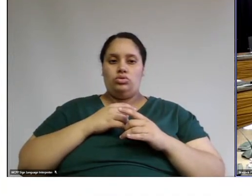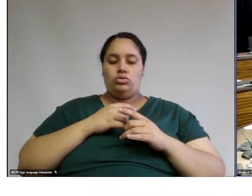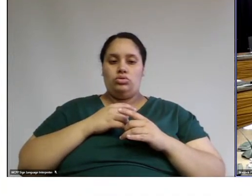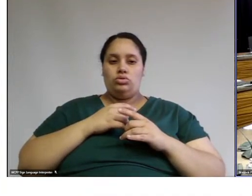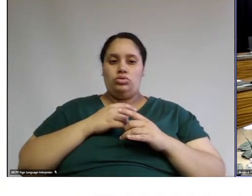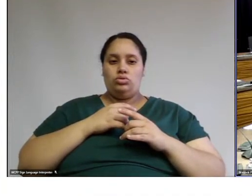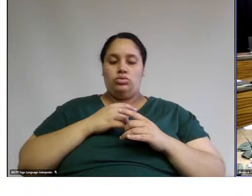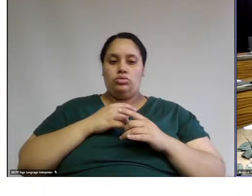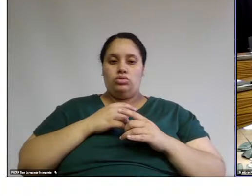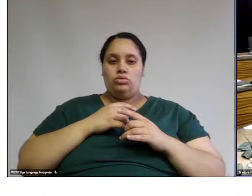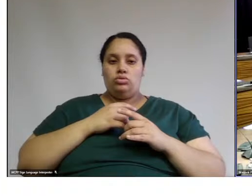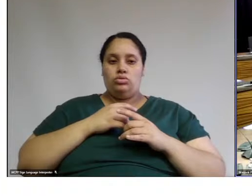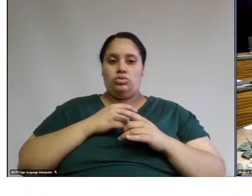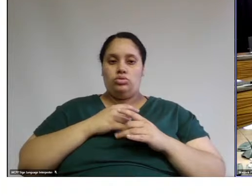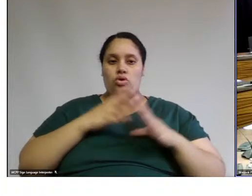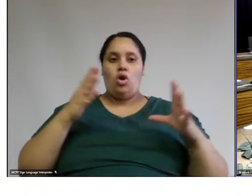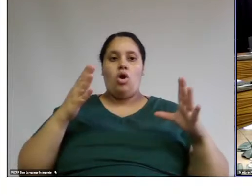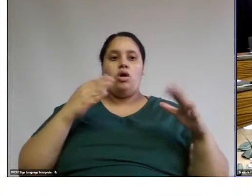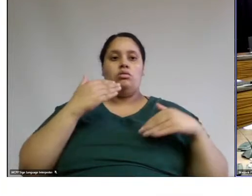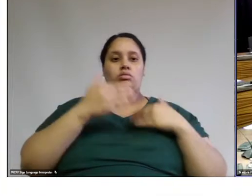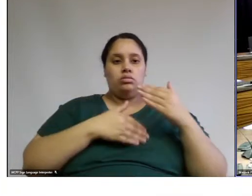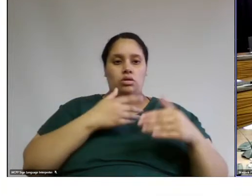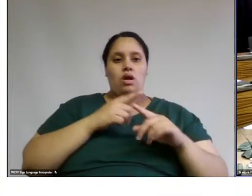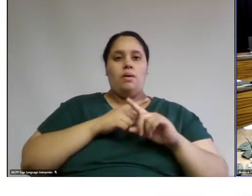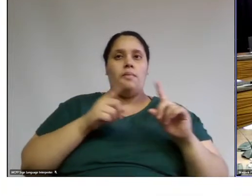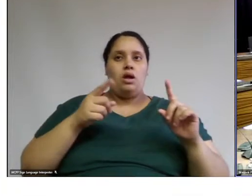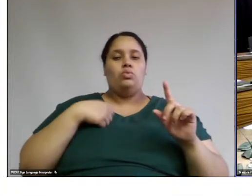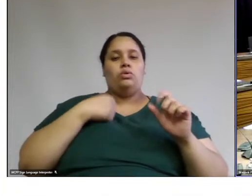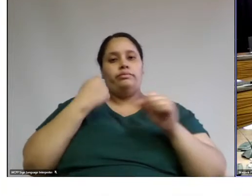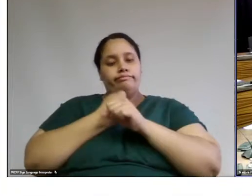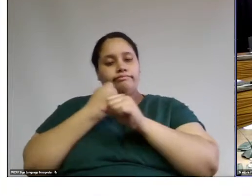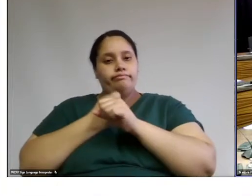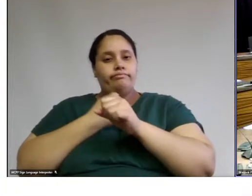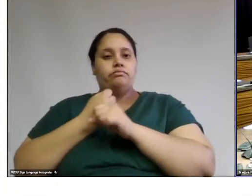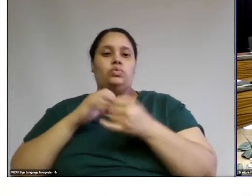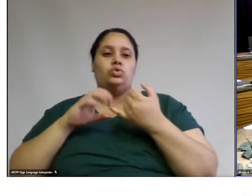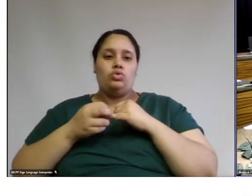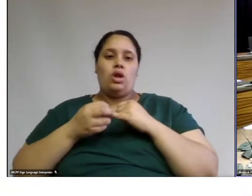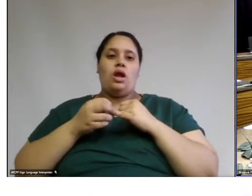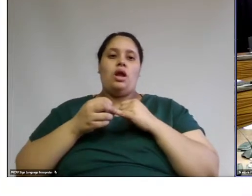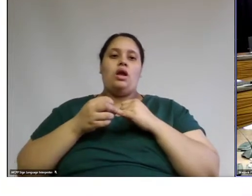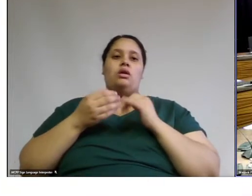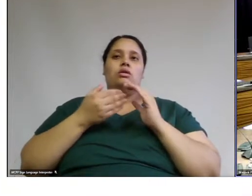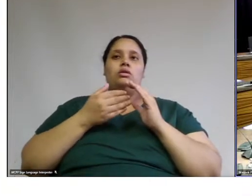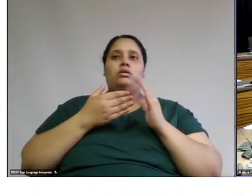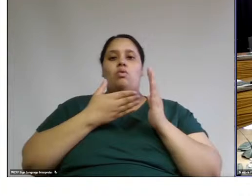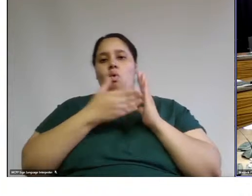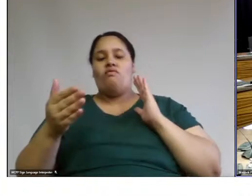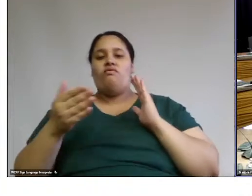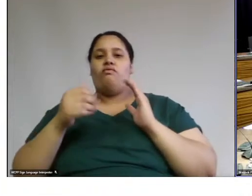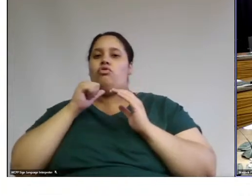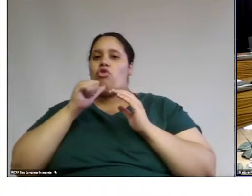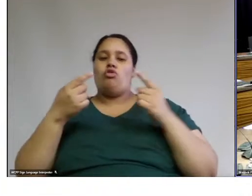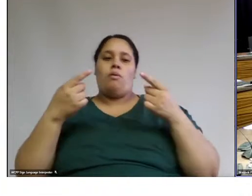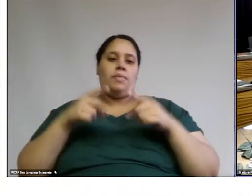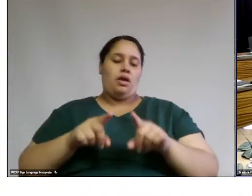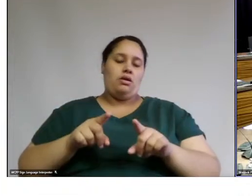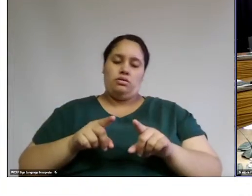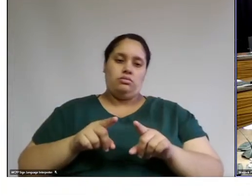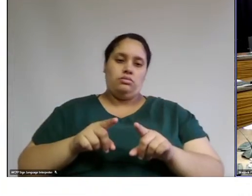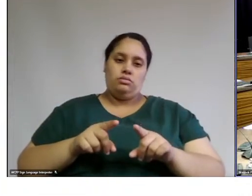think we're driving that quite hard to improve in that regard, to try and remove the non-compliance as far as possible is